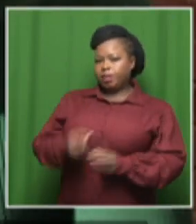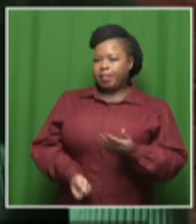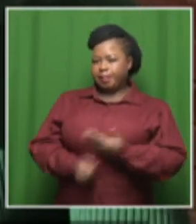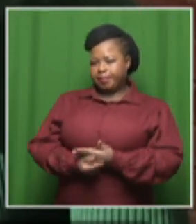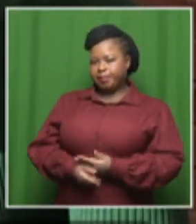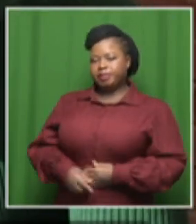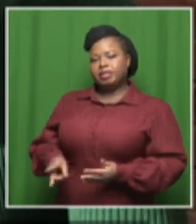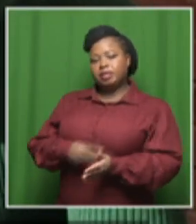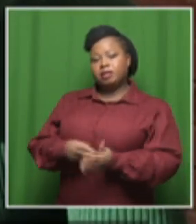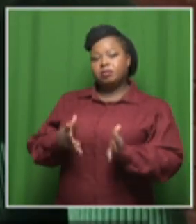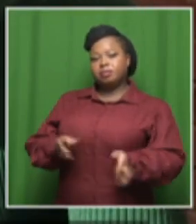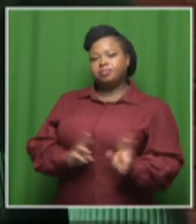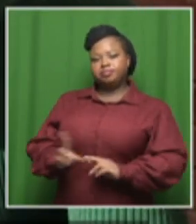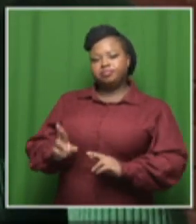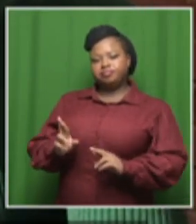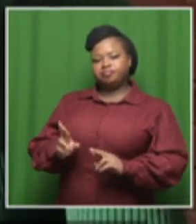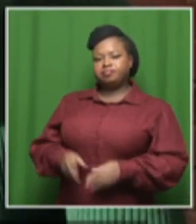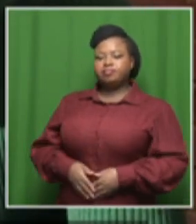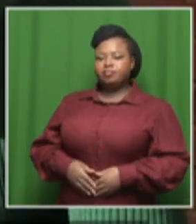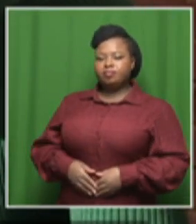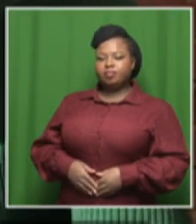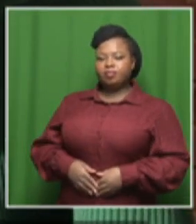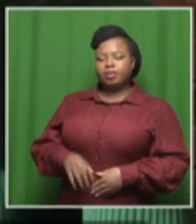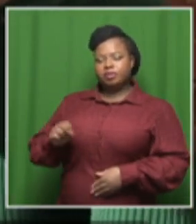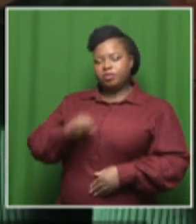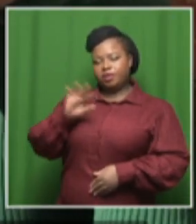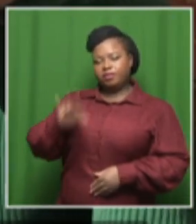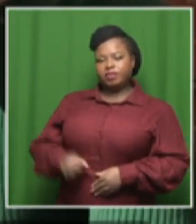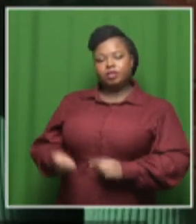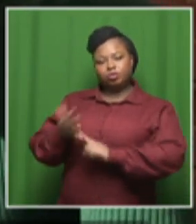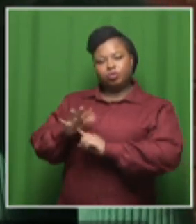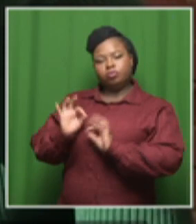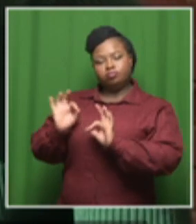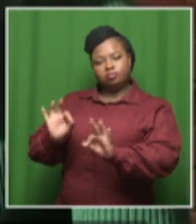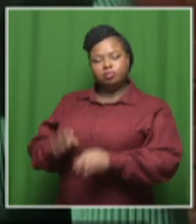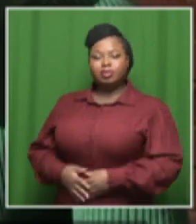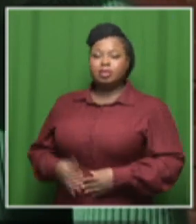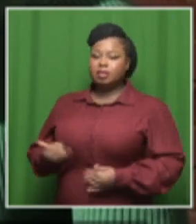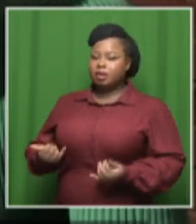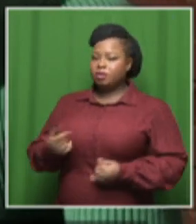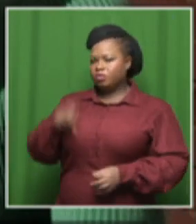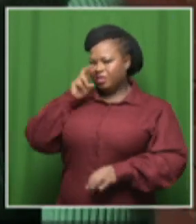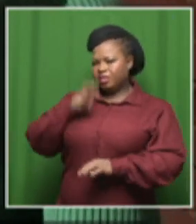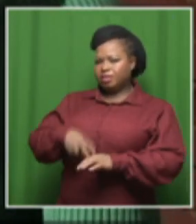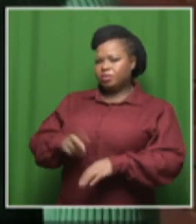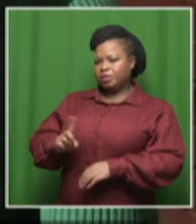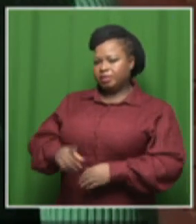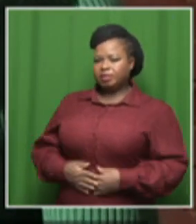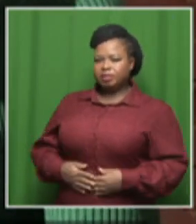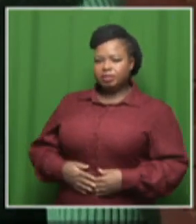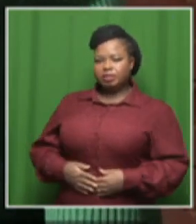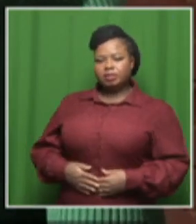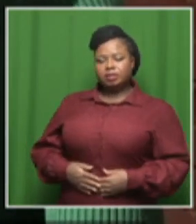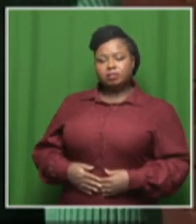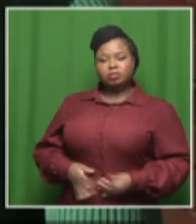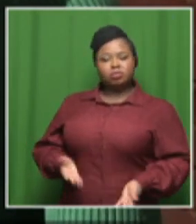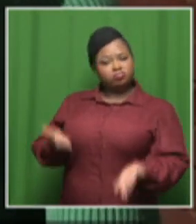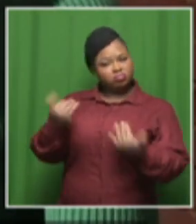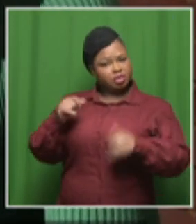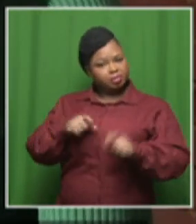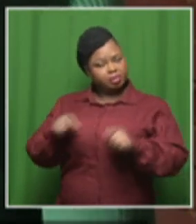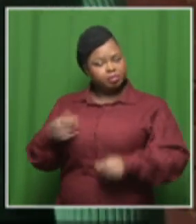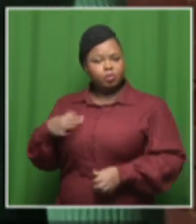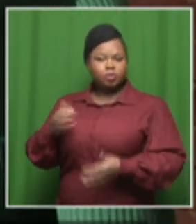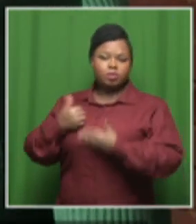and the dancers are getting ready to fly the flag high for South Africa. Talk to us about what's needed at this point, the call to action, if the public want